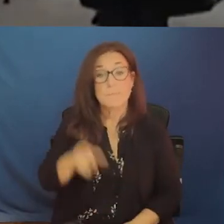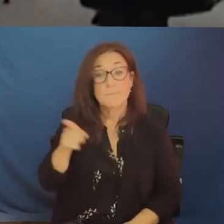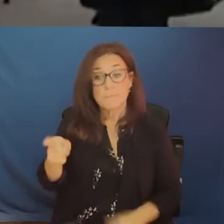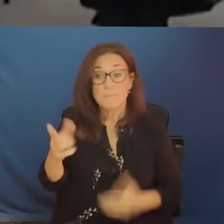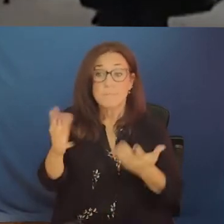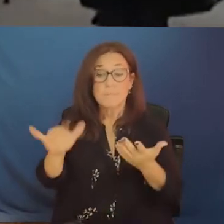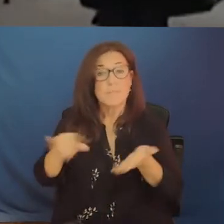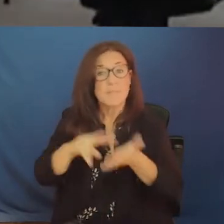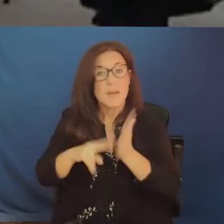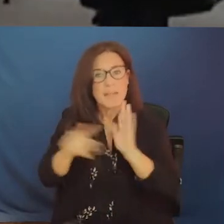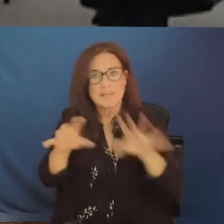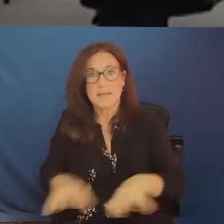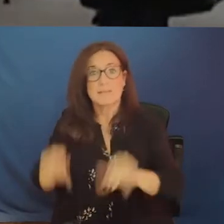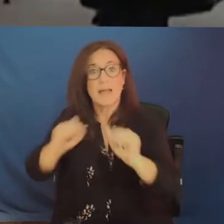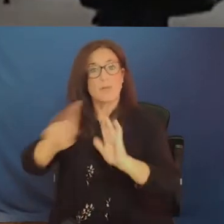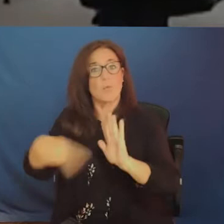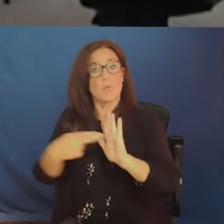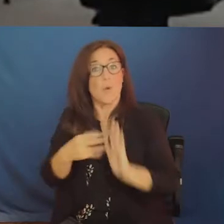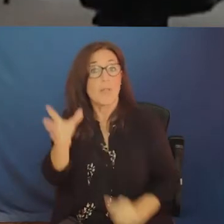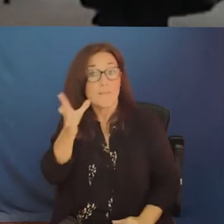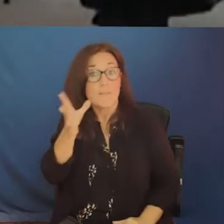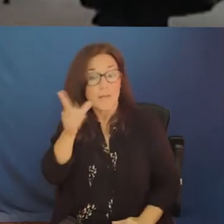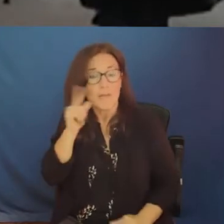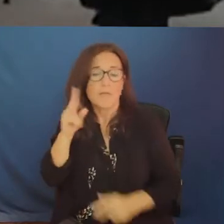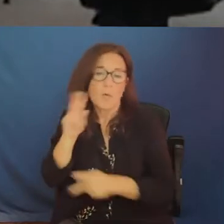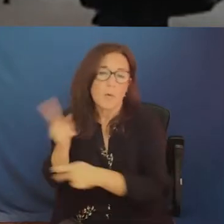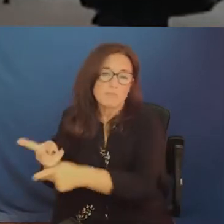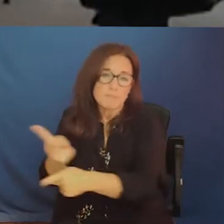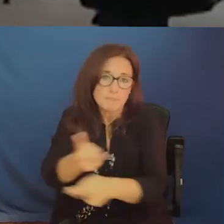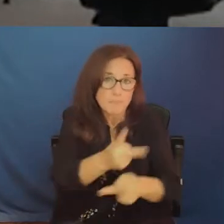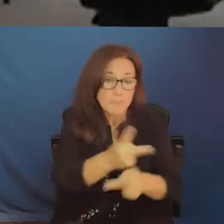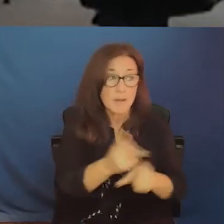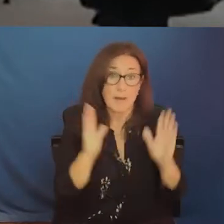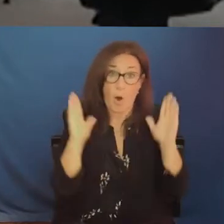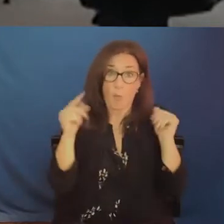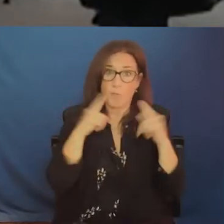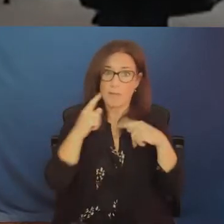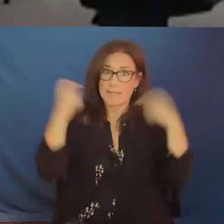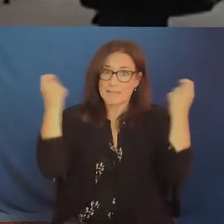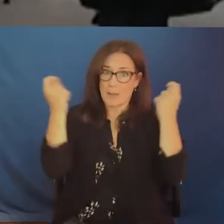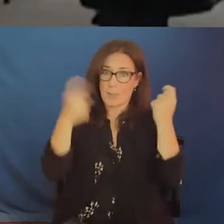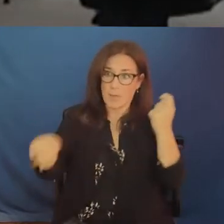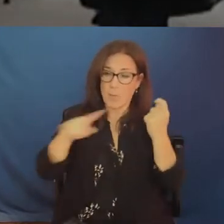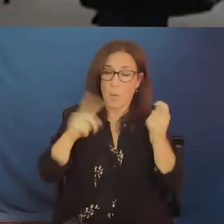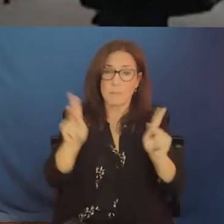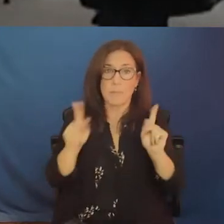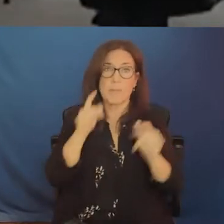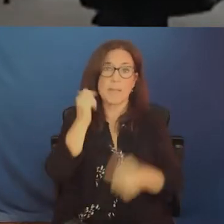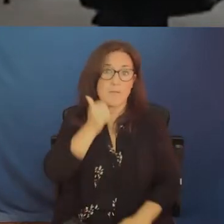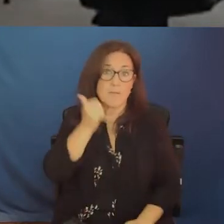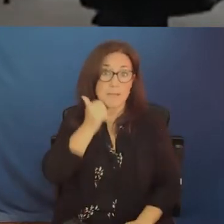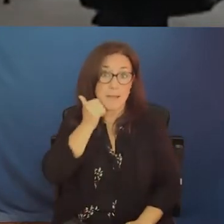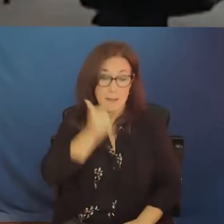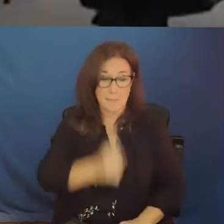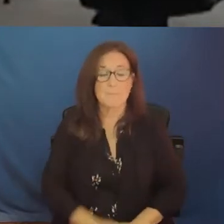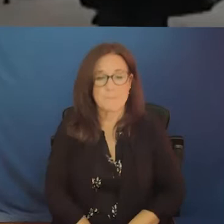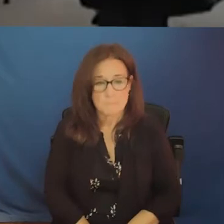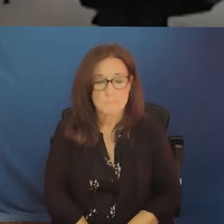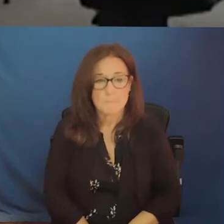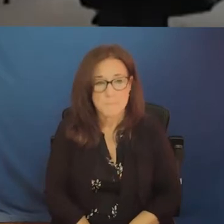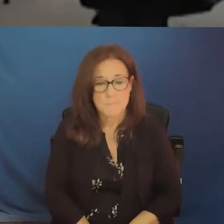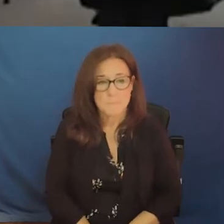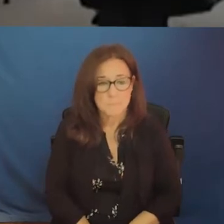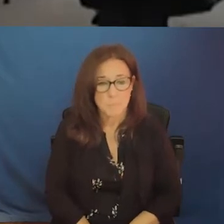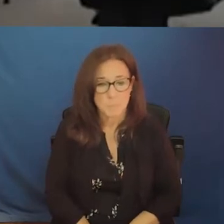Let's celebrate all of them daily, hopefully. Today's meeting feels like a first of hopefully soon to be